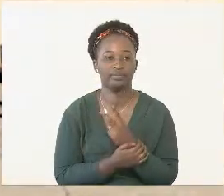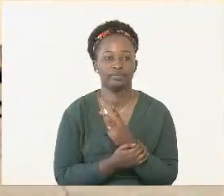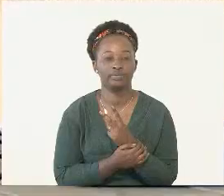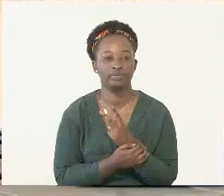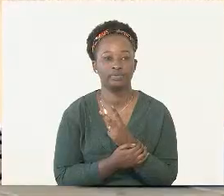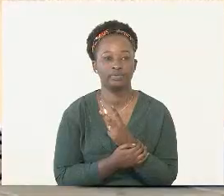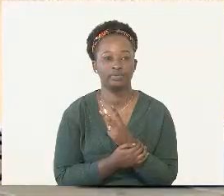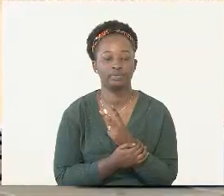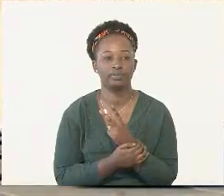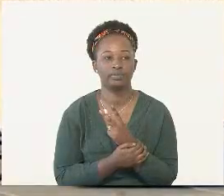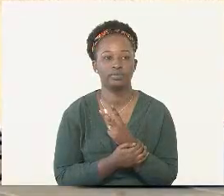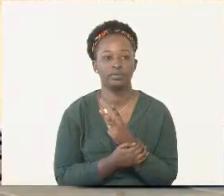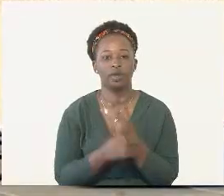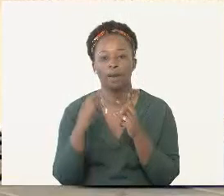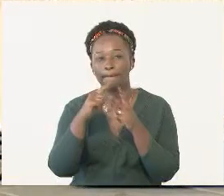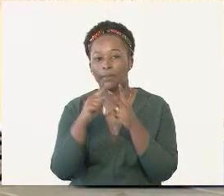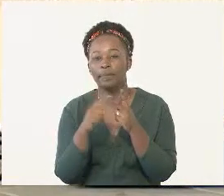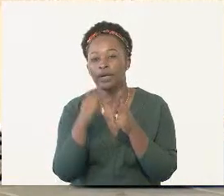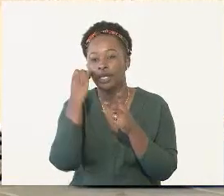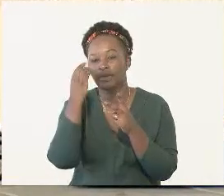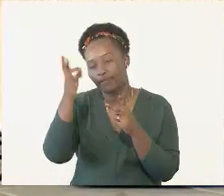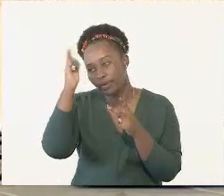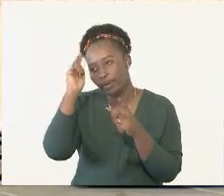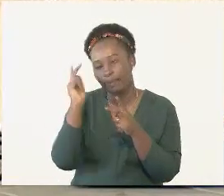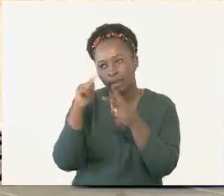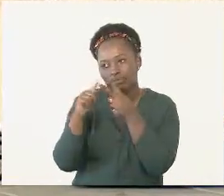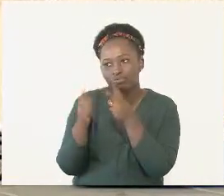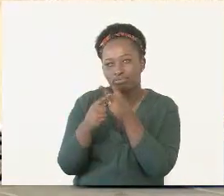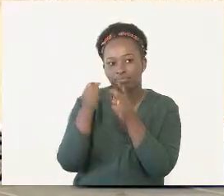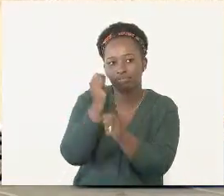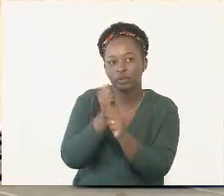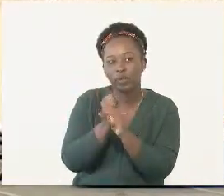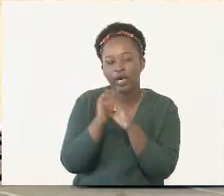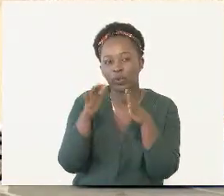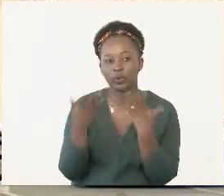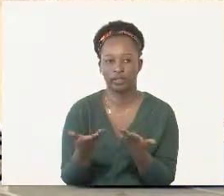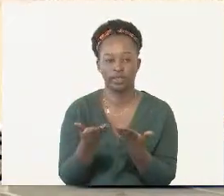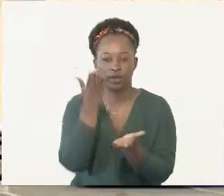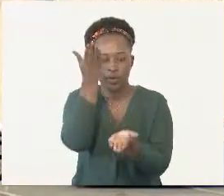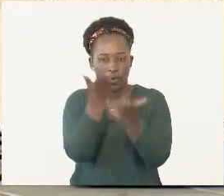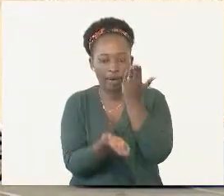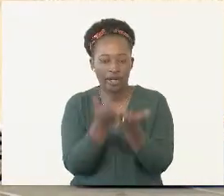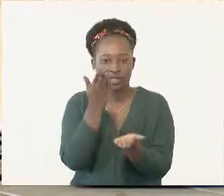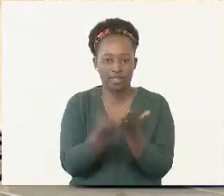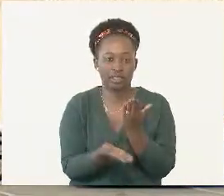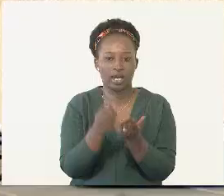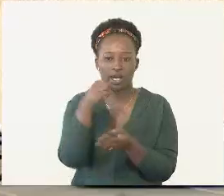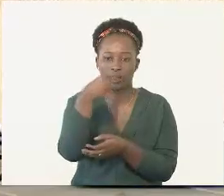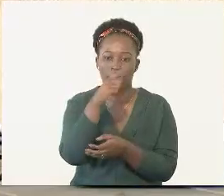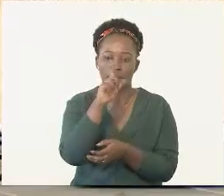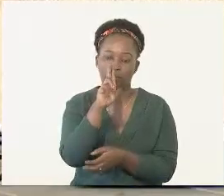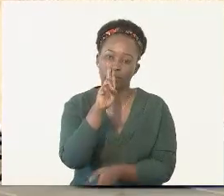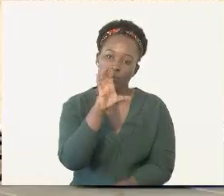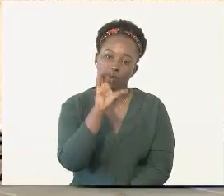How does it go about it? If you remember, student, how does it go about it? Is balancing the amount of glucose in the